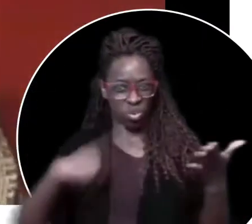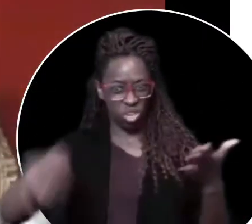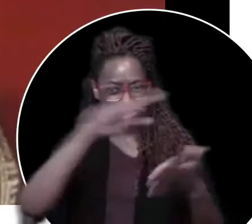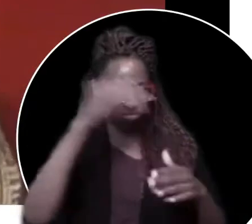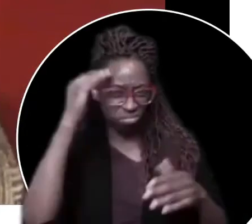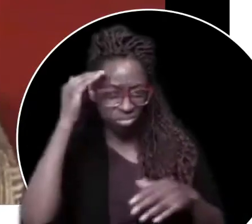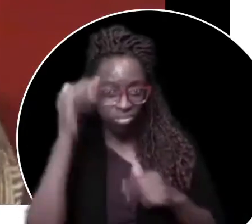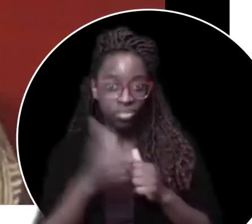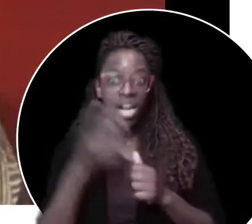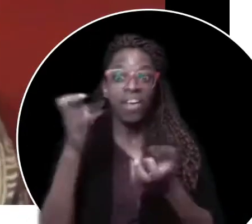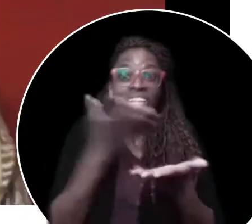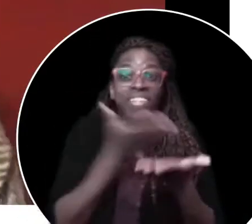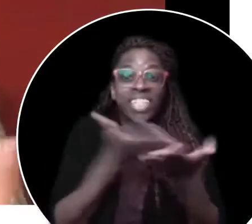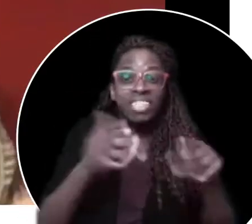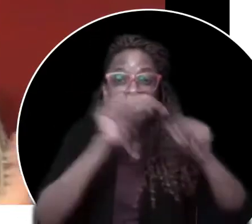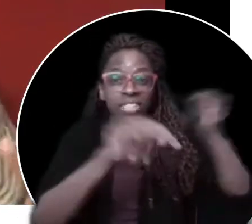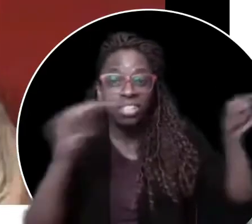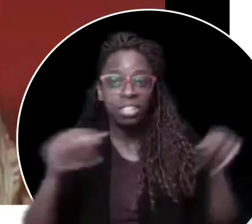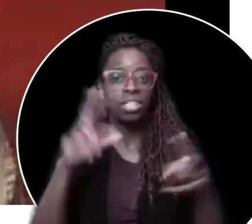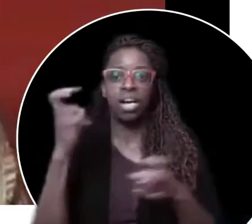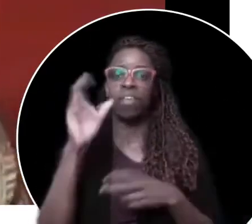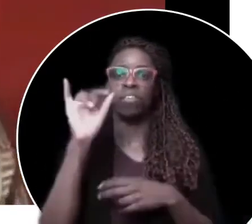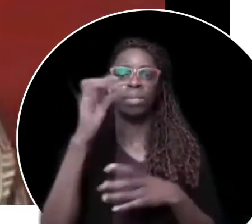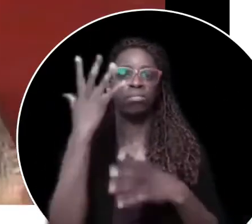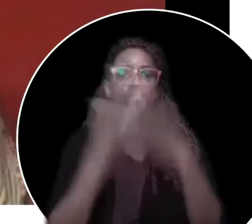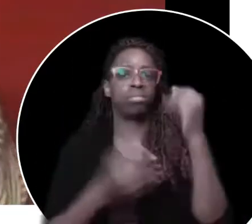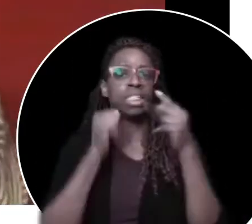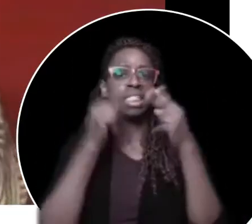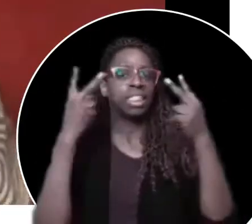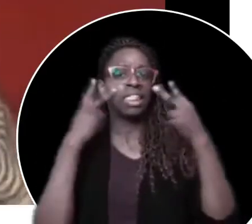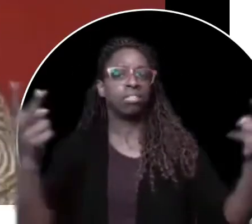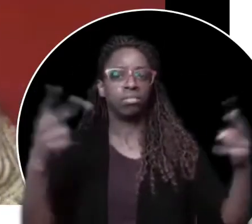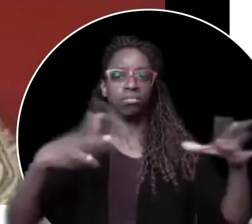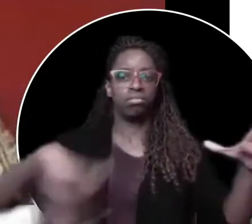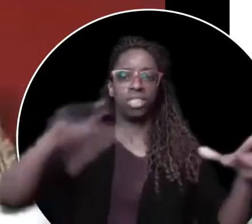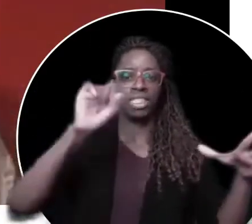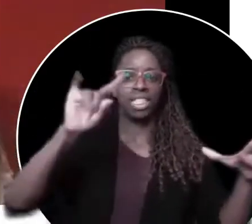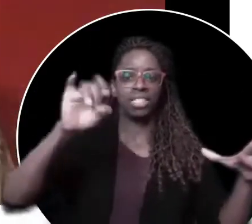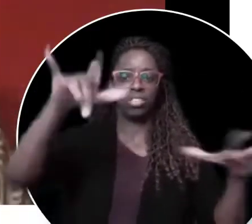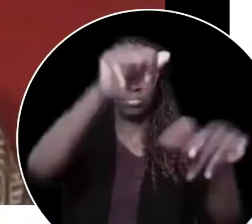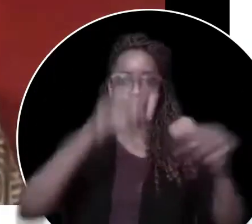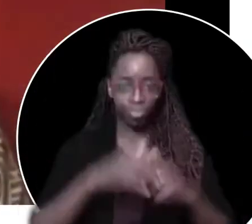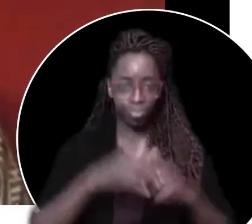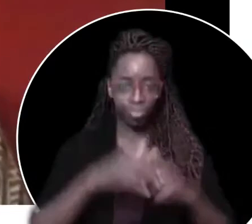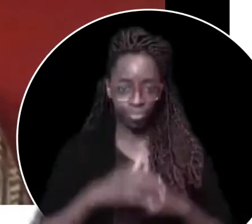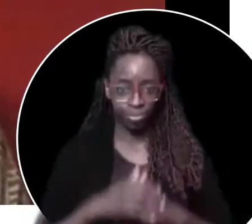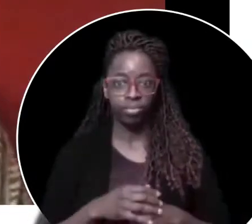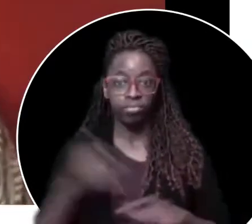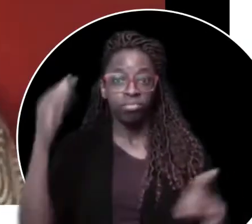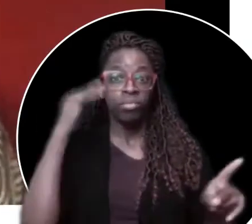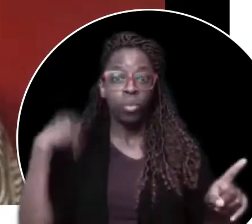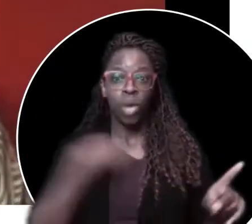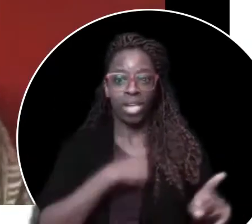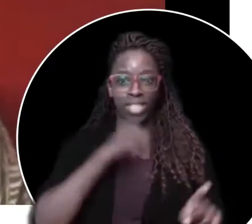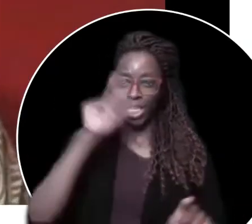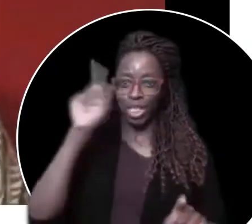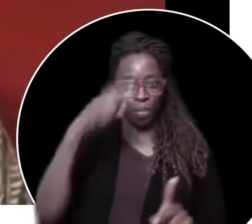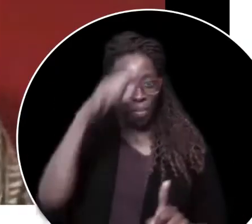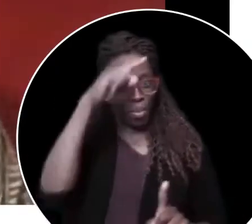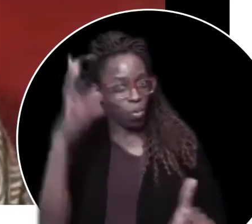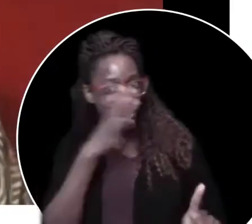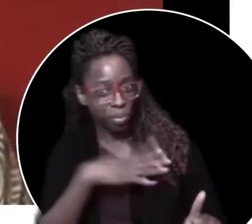at first sight. You know, we're not just Black women, we're so much more. But